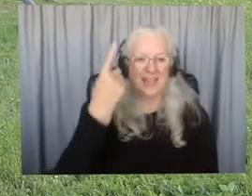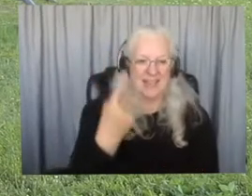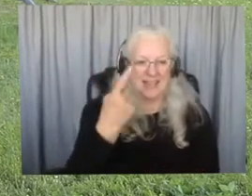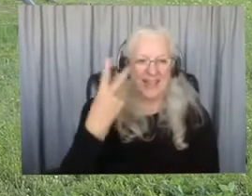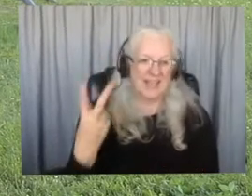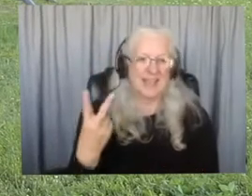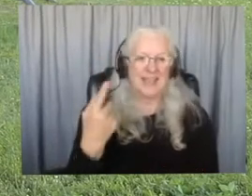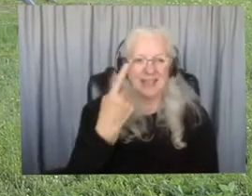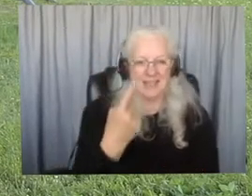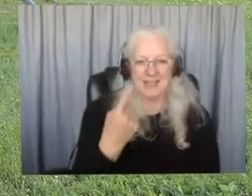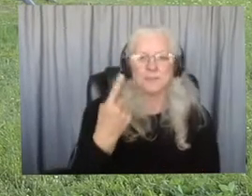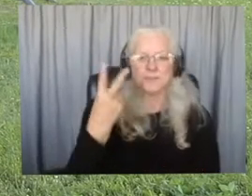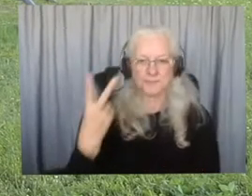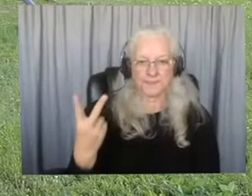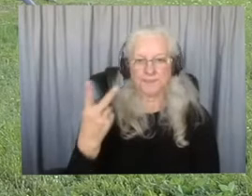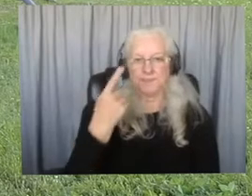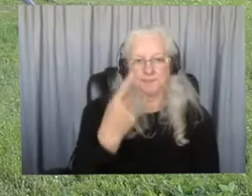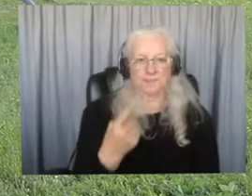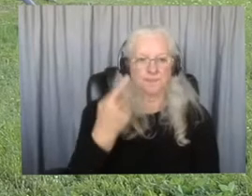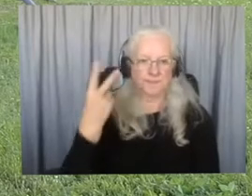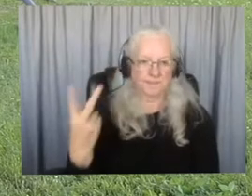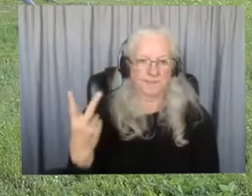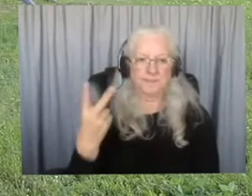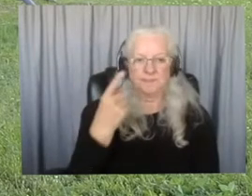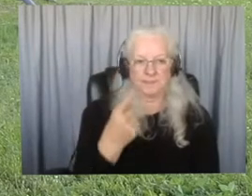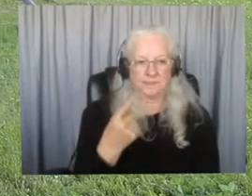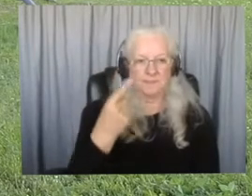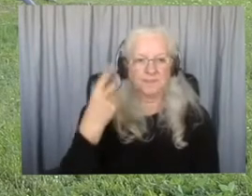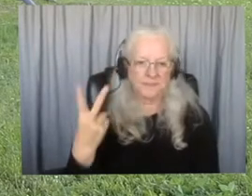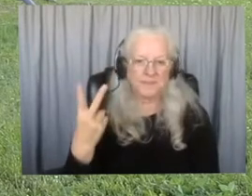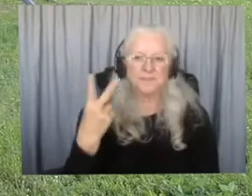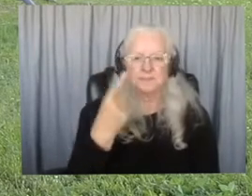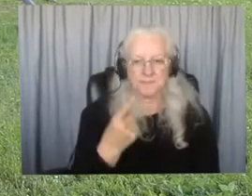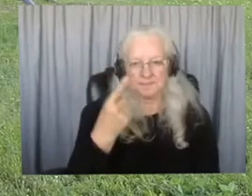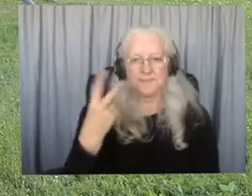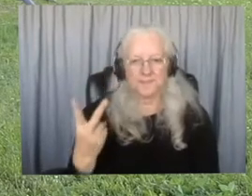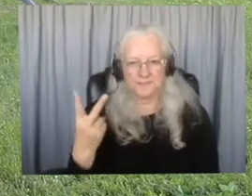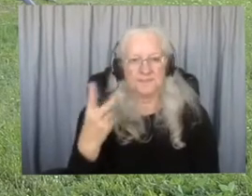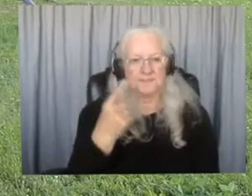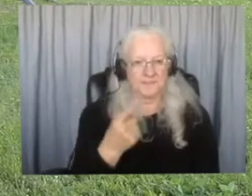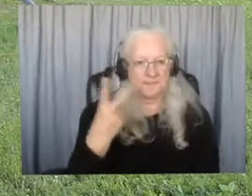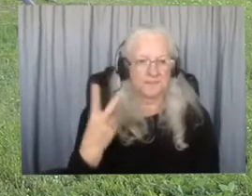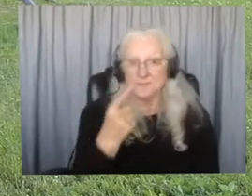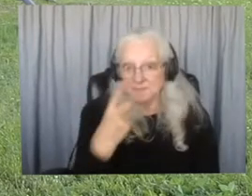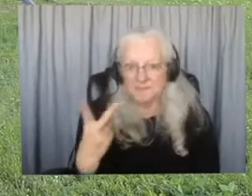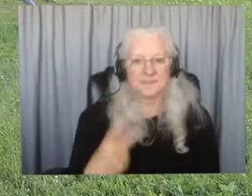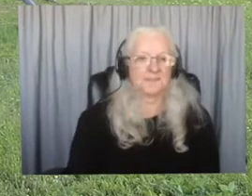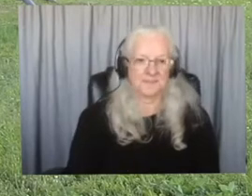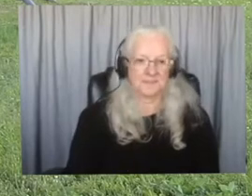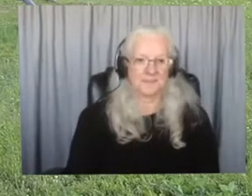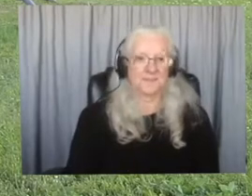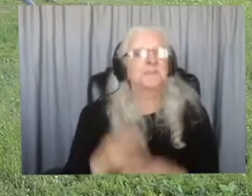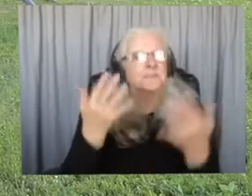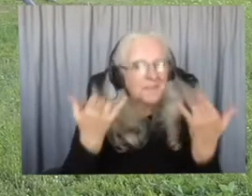one, two, one, two, one, two, one, two, one, two. And now let's